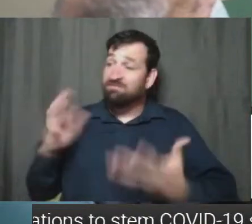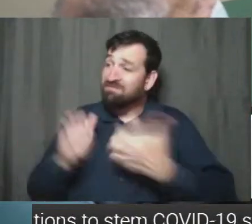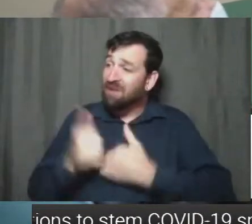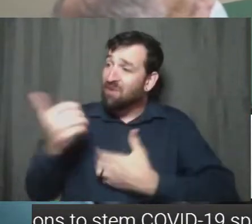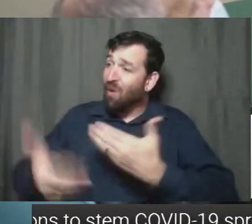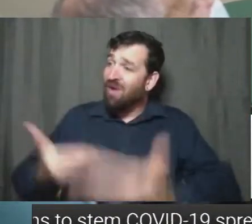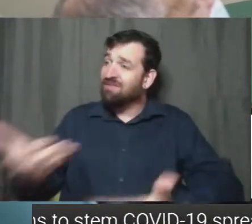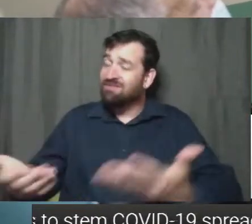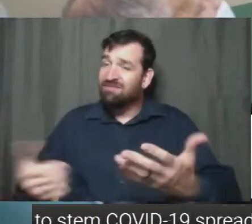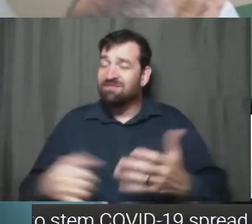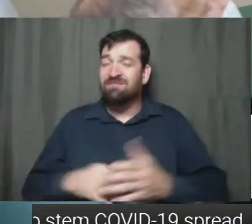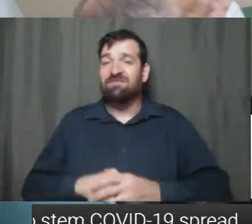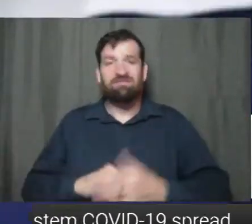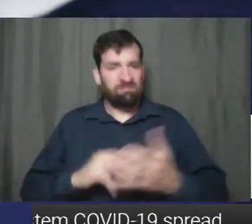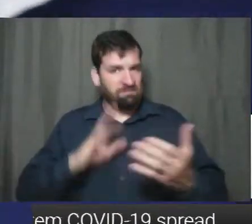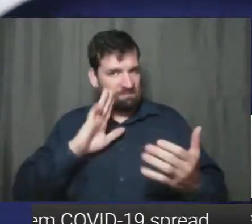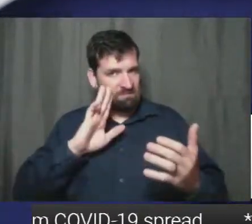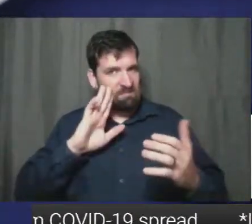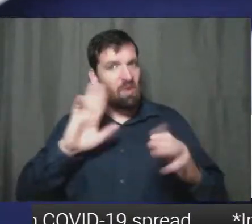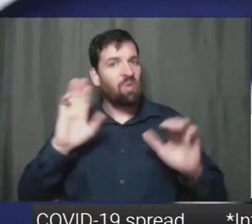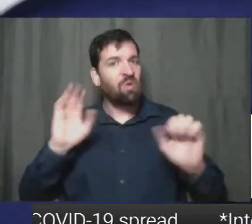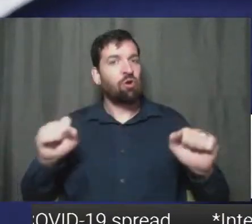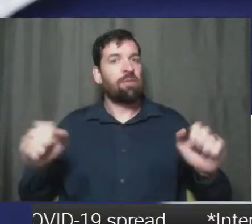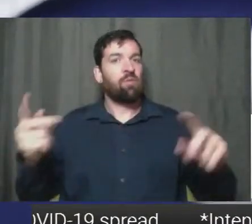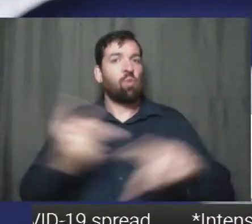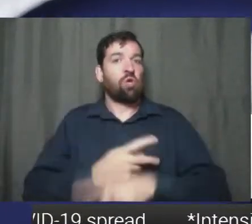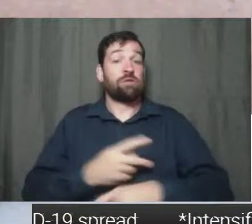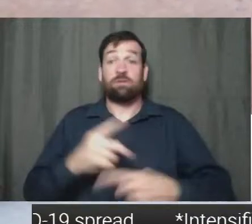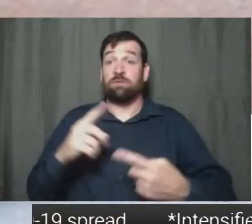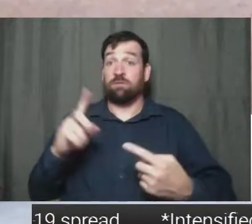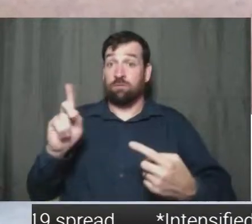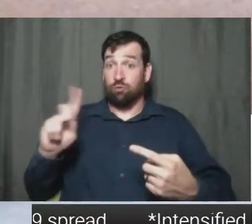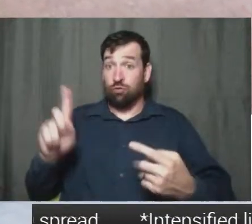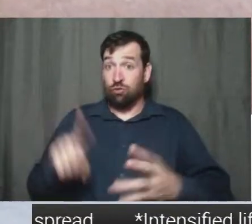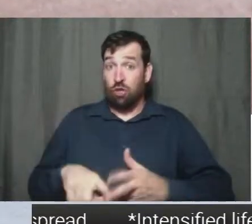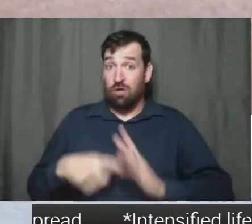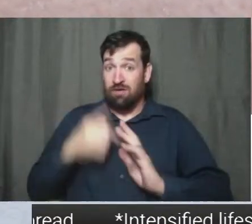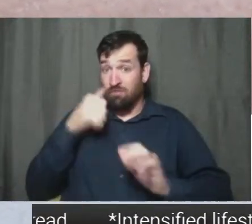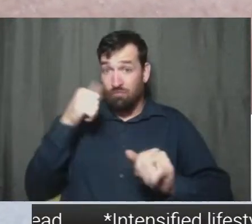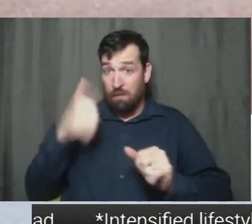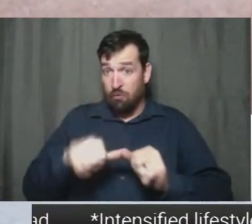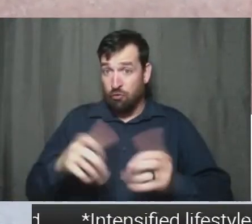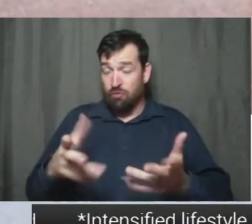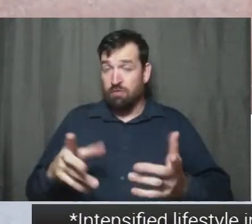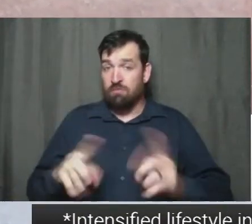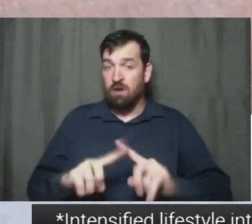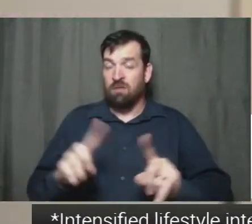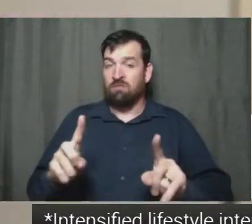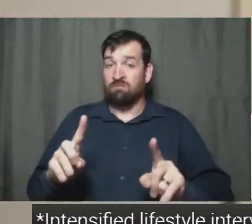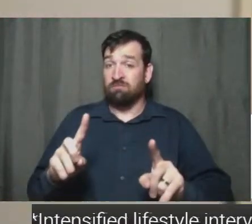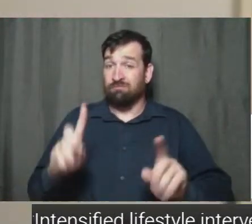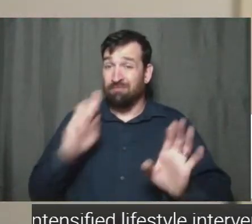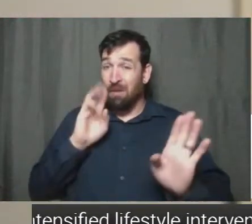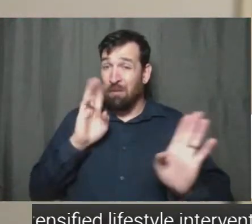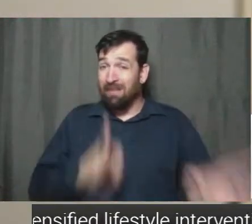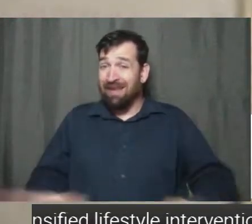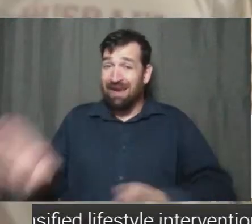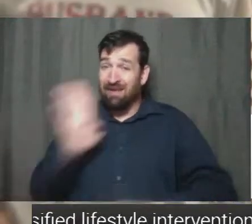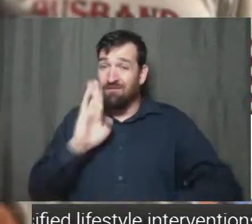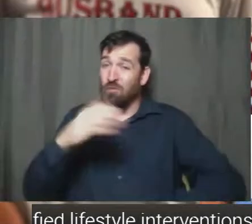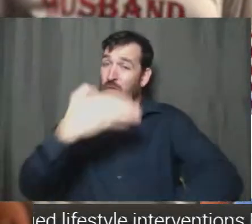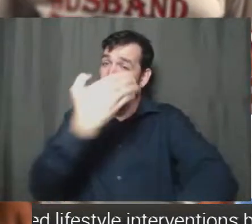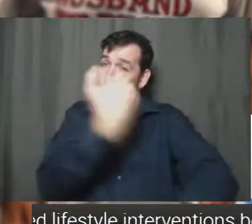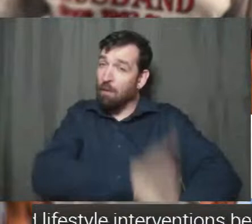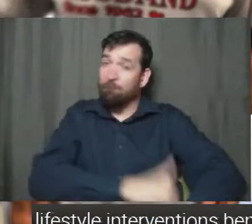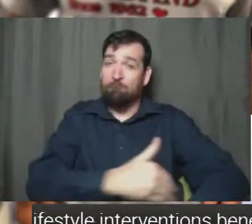much worse it could have been for Richard. Well, from where we started, I don't know if you remember, they were planning on cutting your whole leg off right there just below the